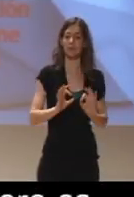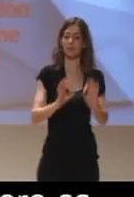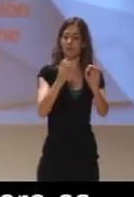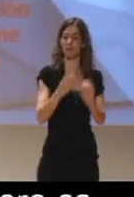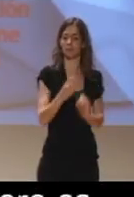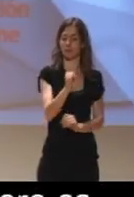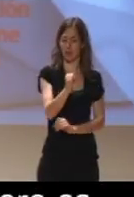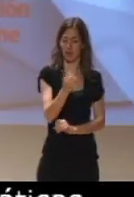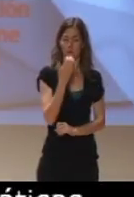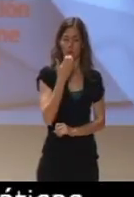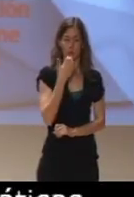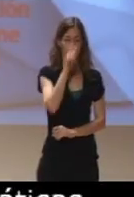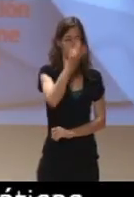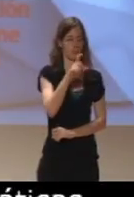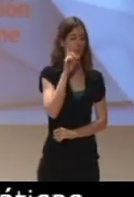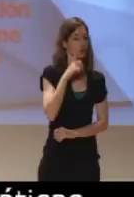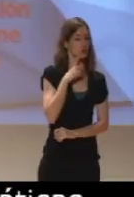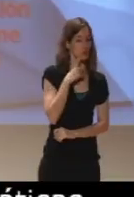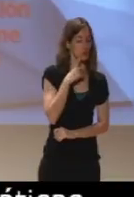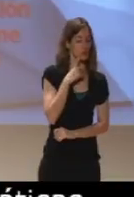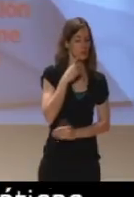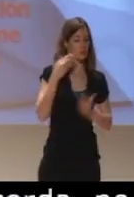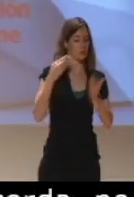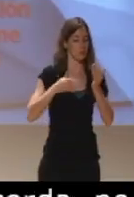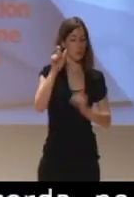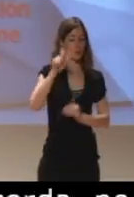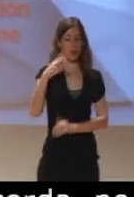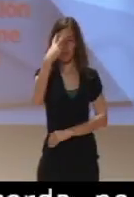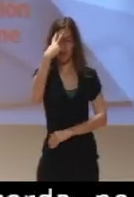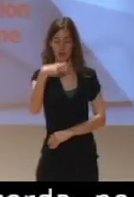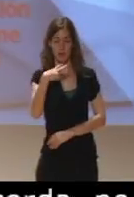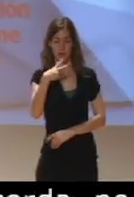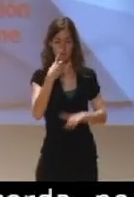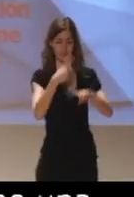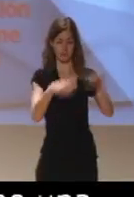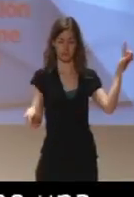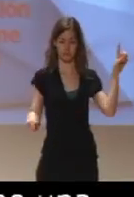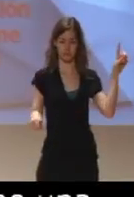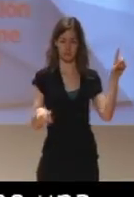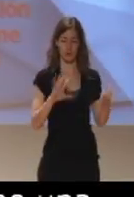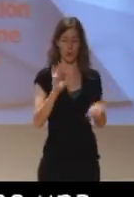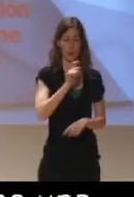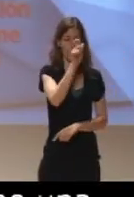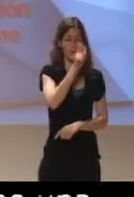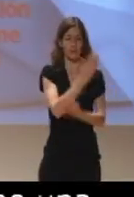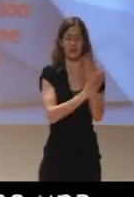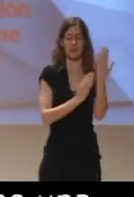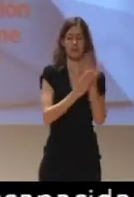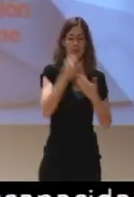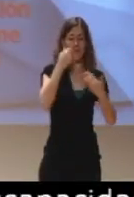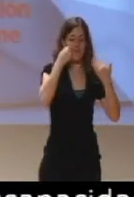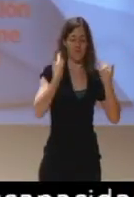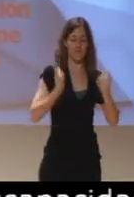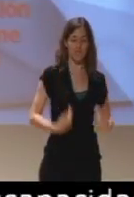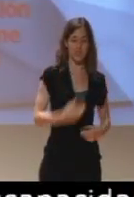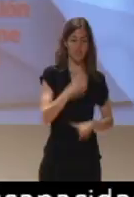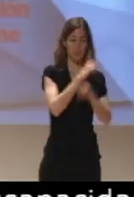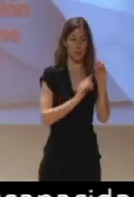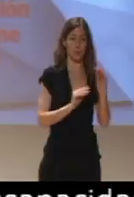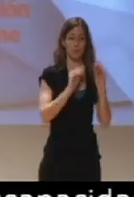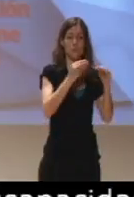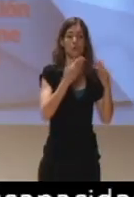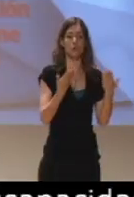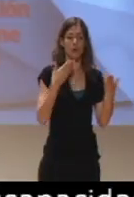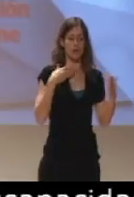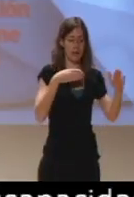all. But for instance, the needs of a person that is deaf are not the same as the needs